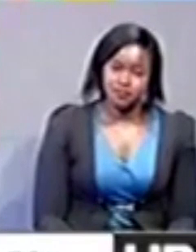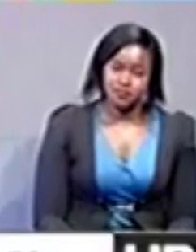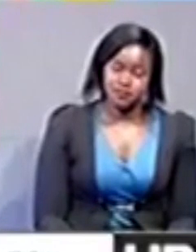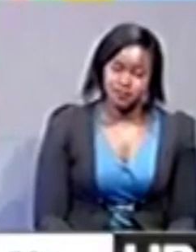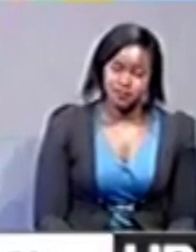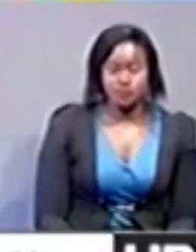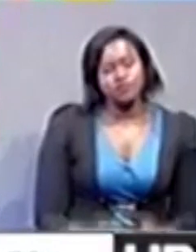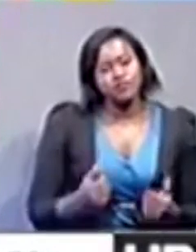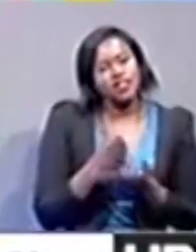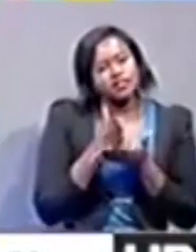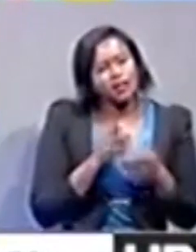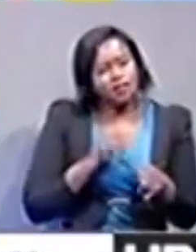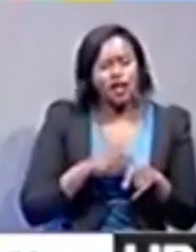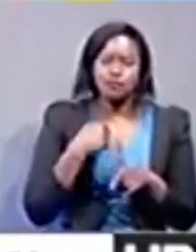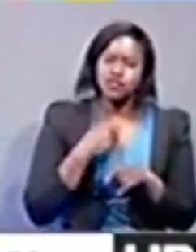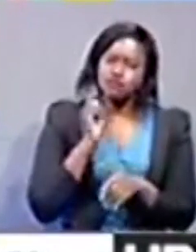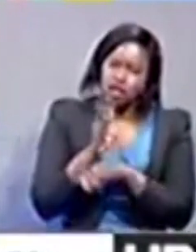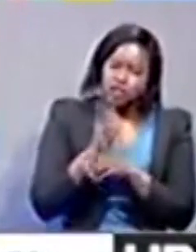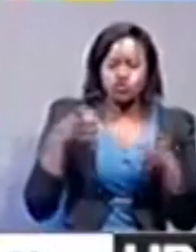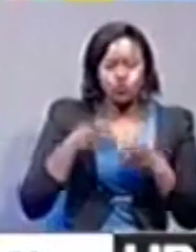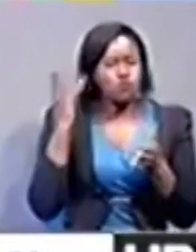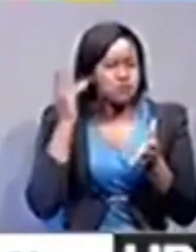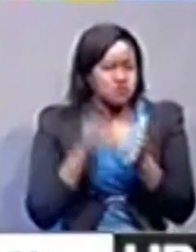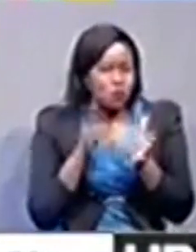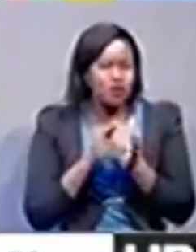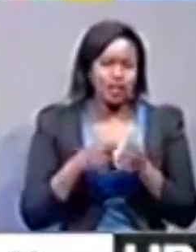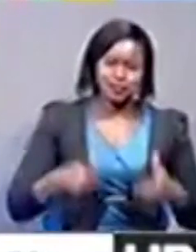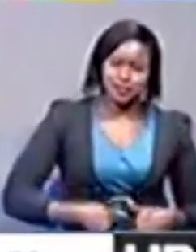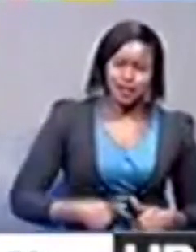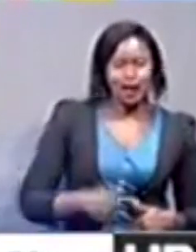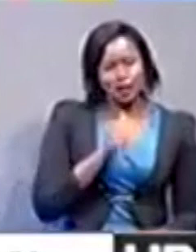And sometimes I talk to those young doctors, they are really very proud.